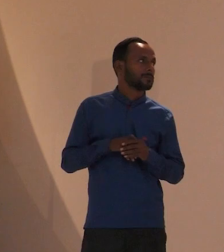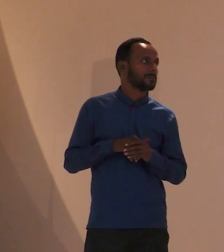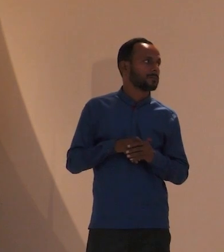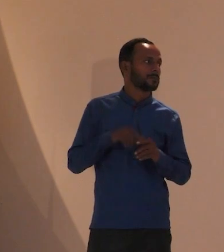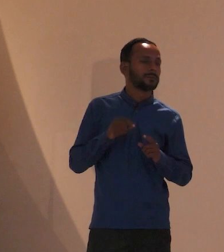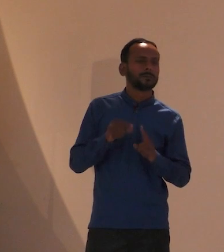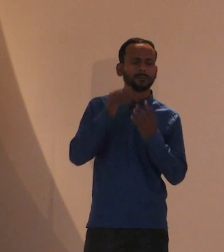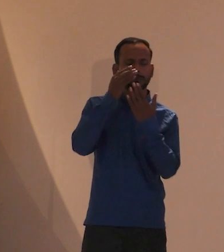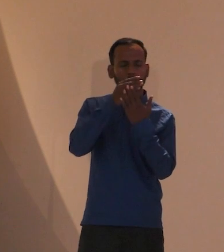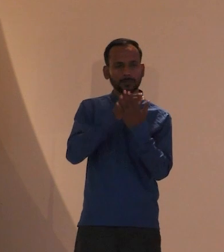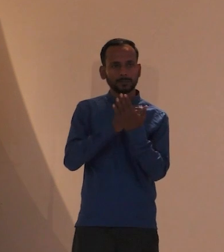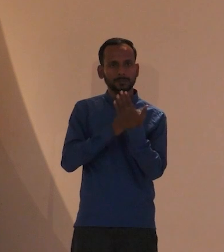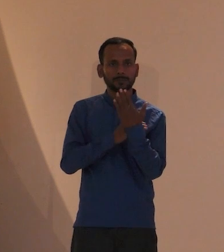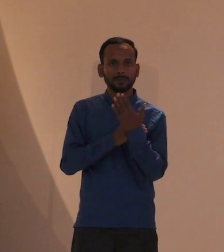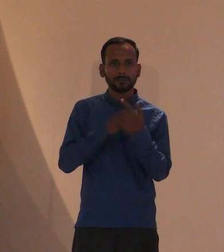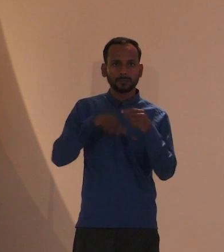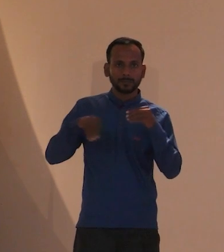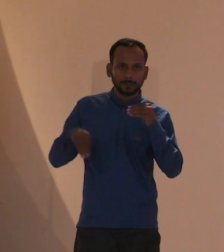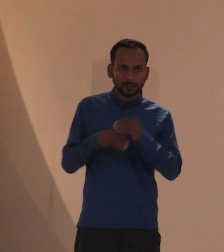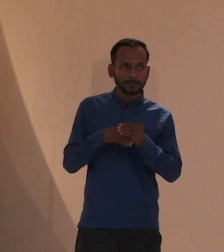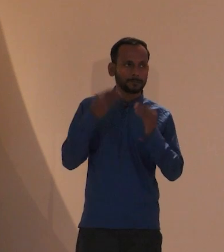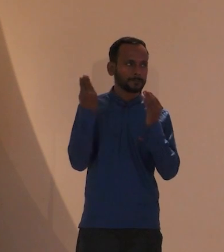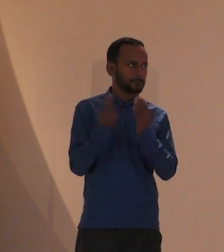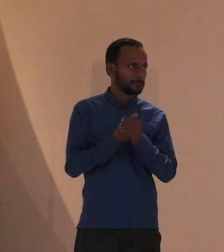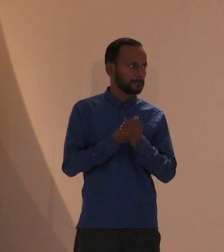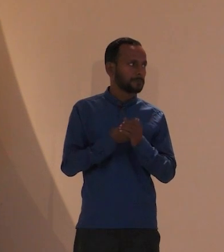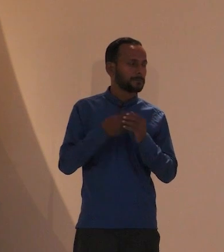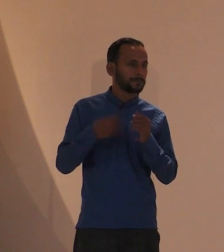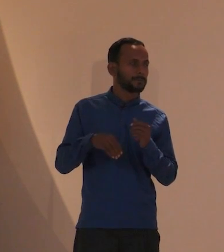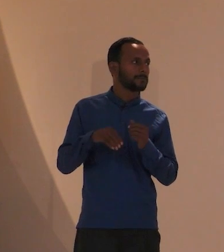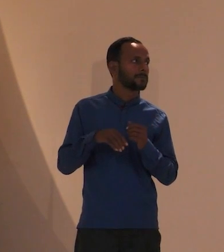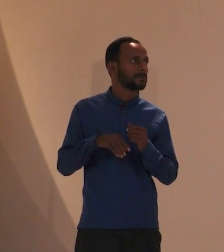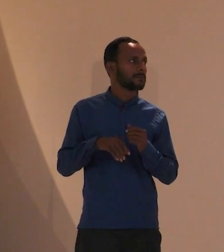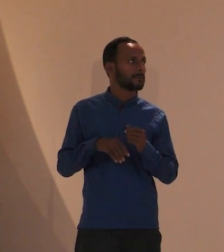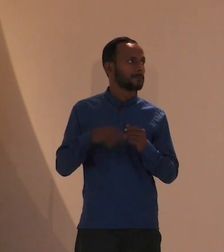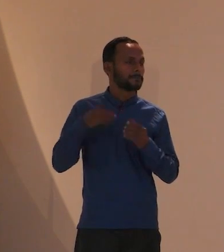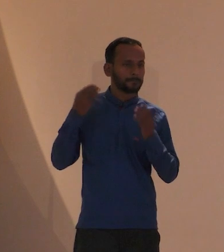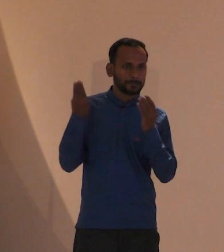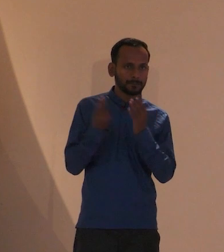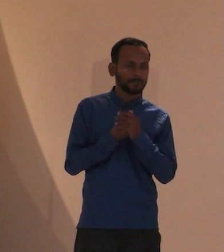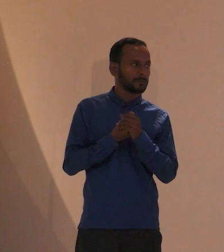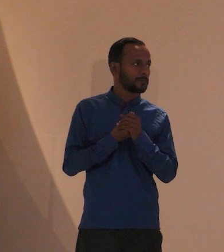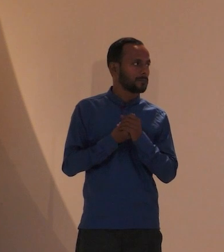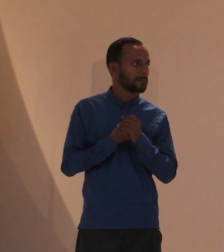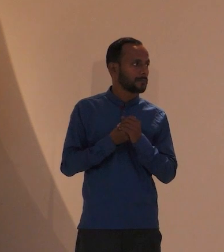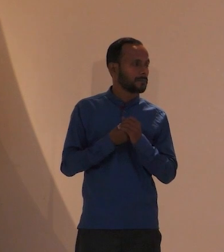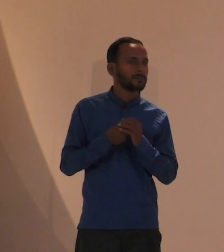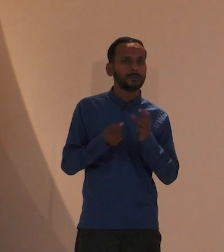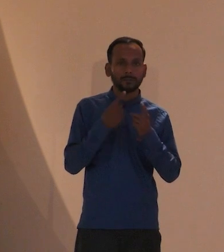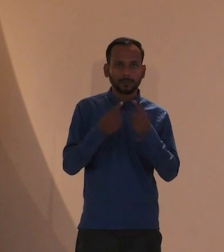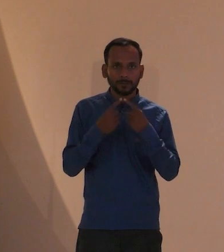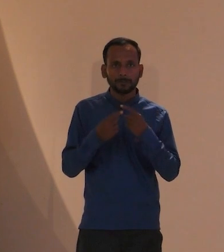Our programs include concerts, include